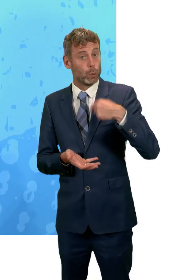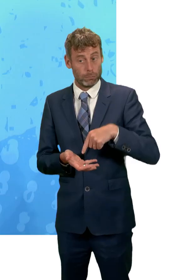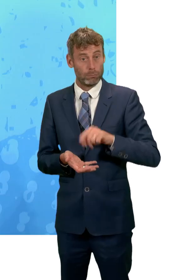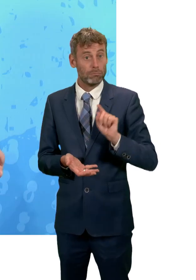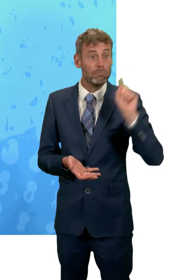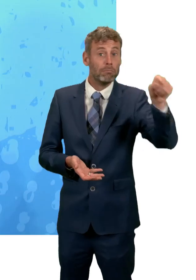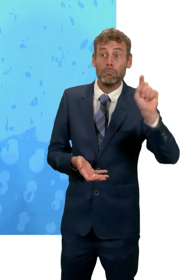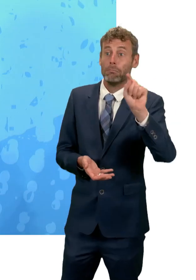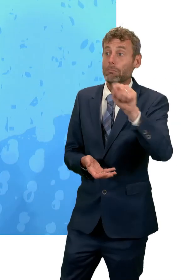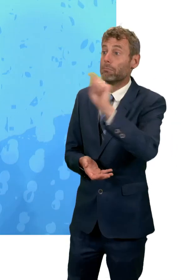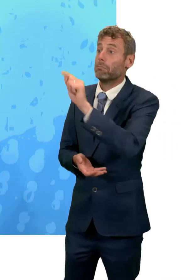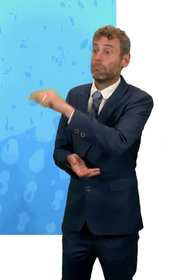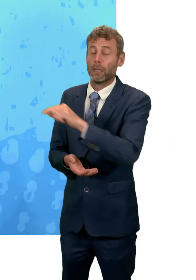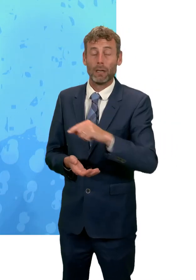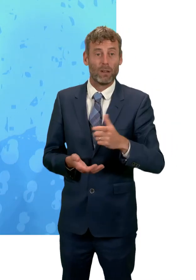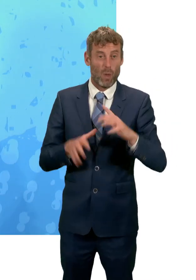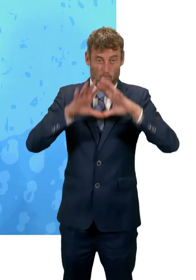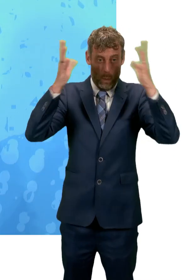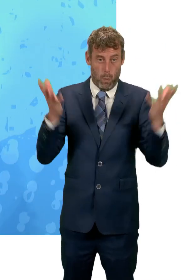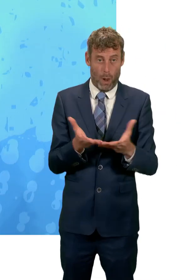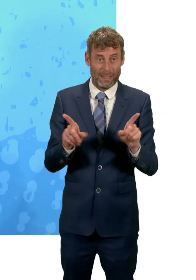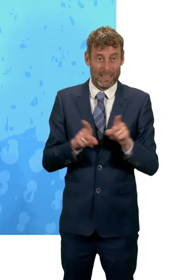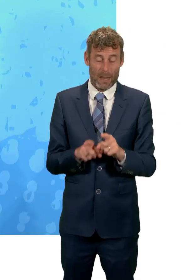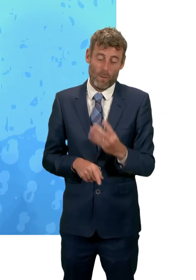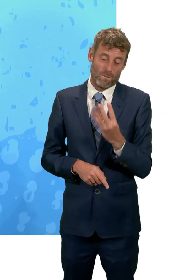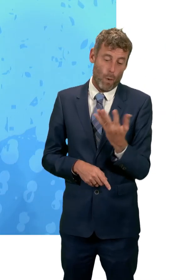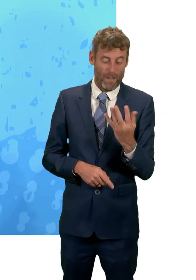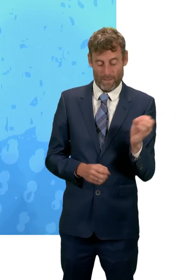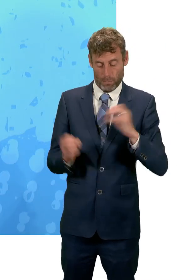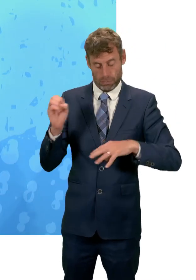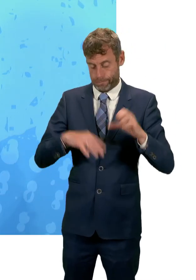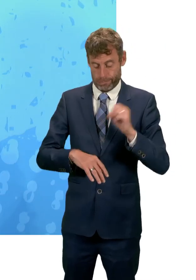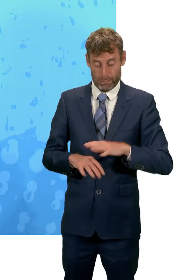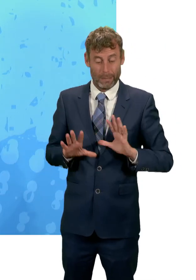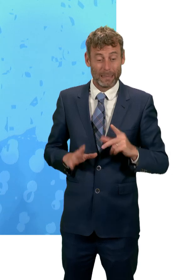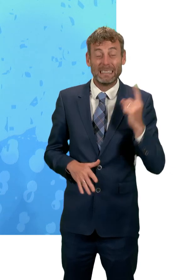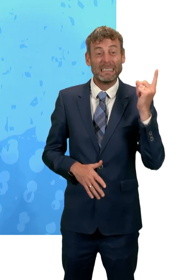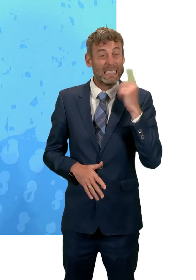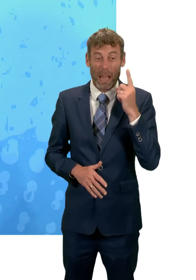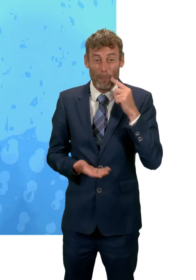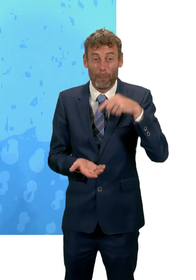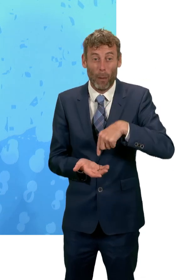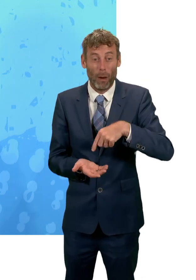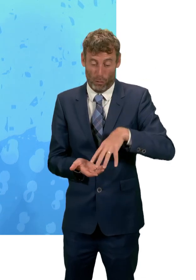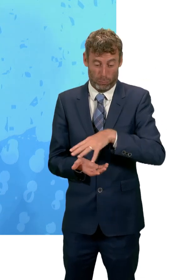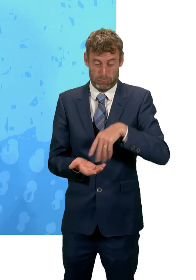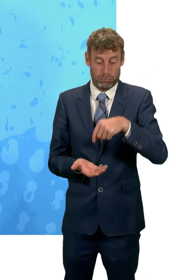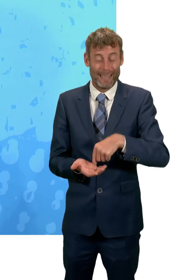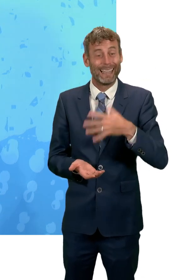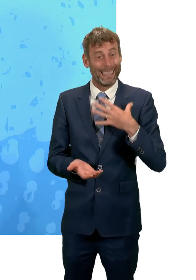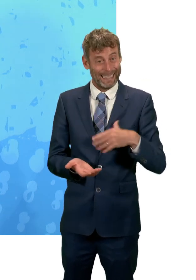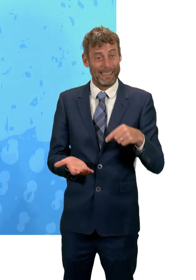go, whatever the food style is, those classic dishes are always really simple. And again, it's getting back to that, I